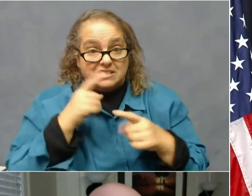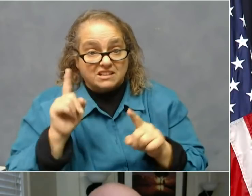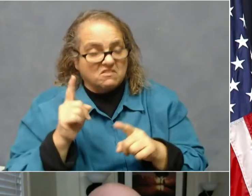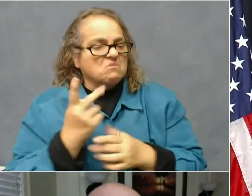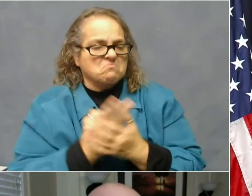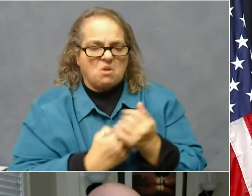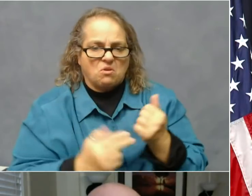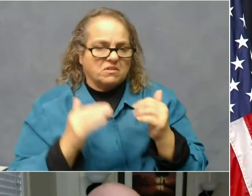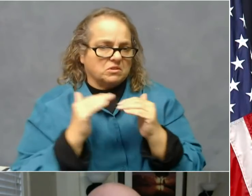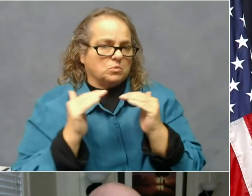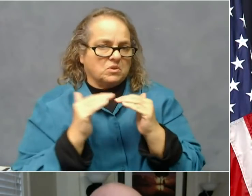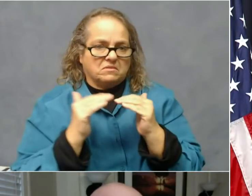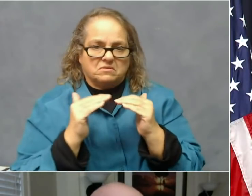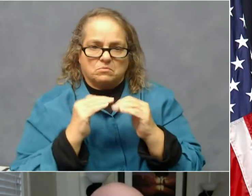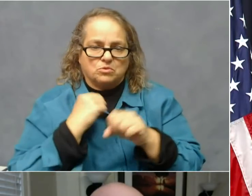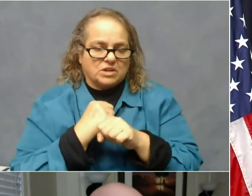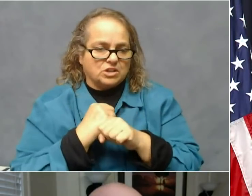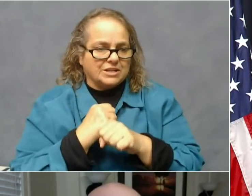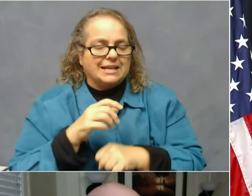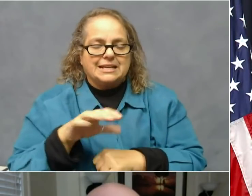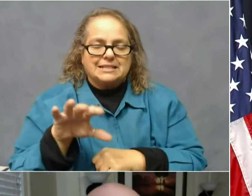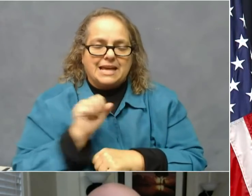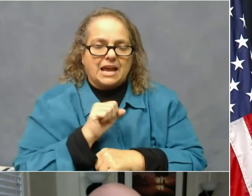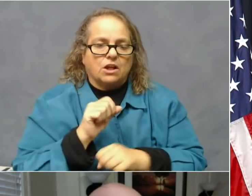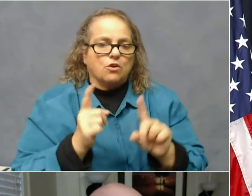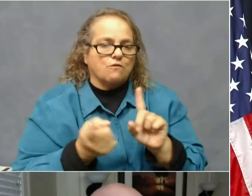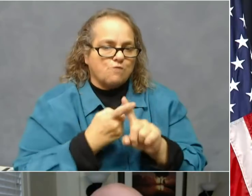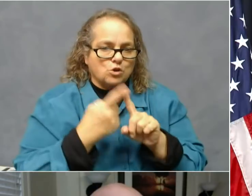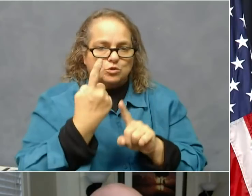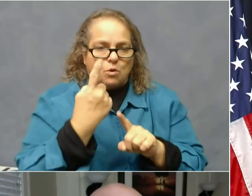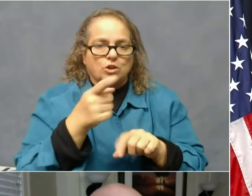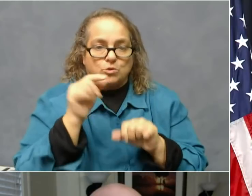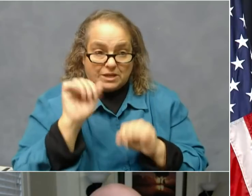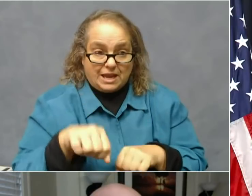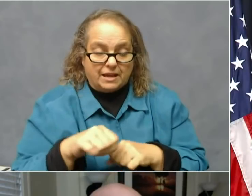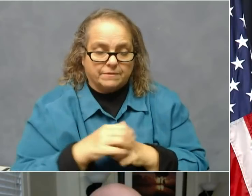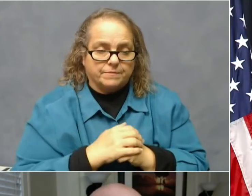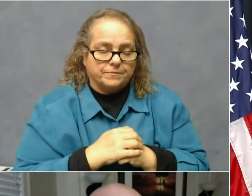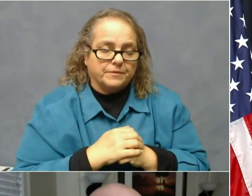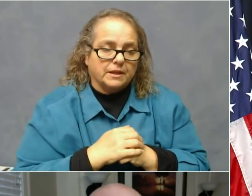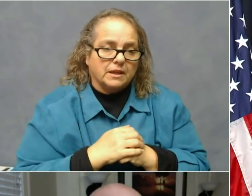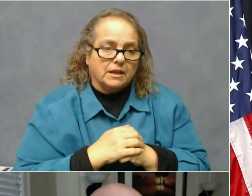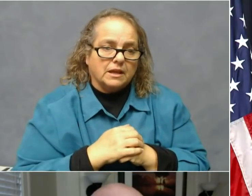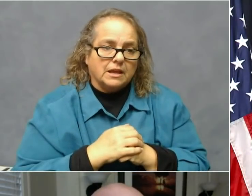would take the first one you can get. Let me add one other thing, and I'm glad the governor called on me.